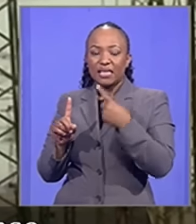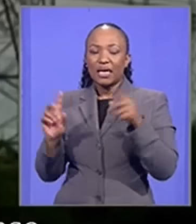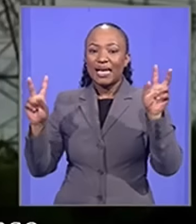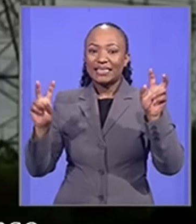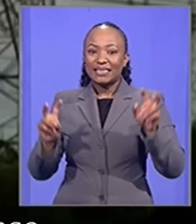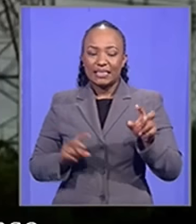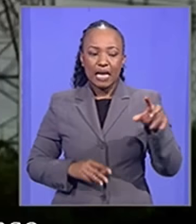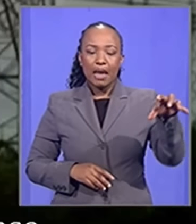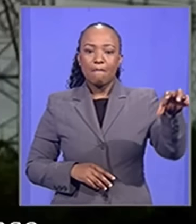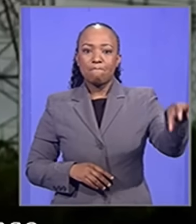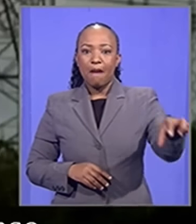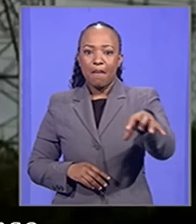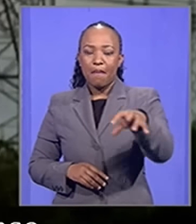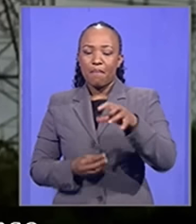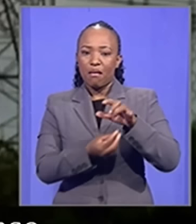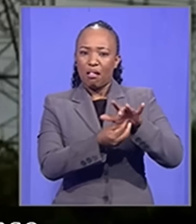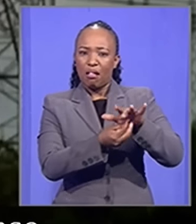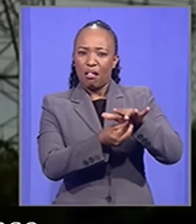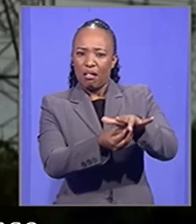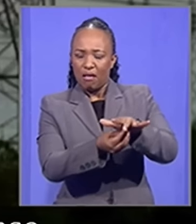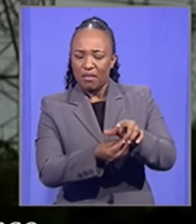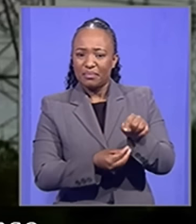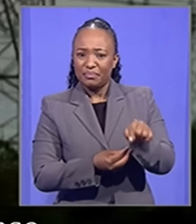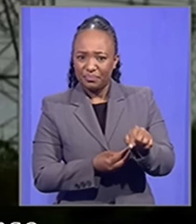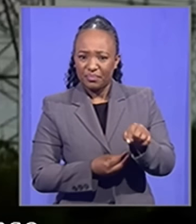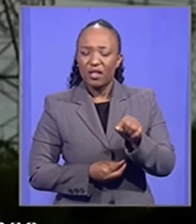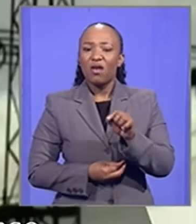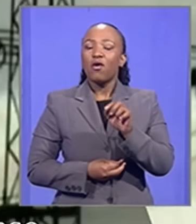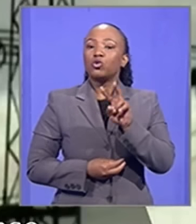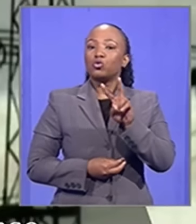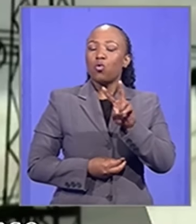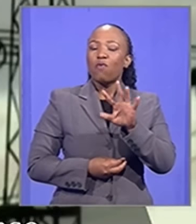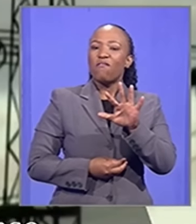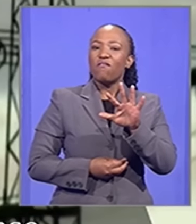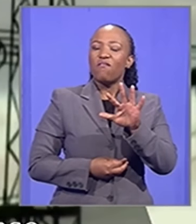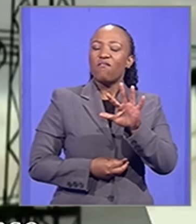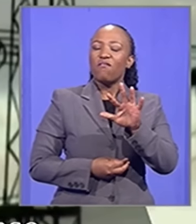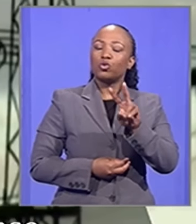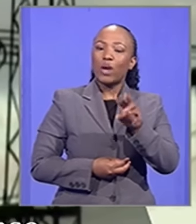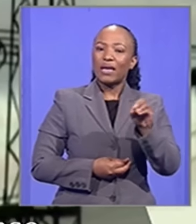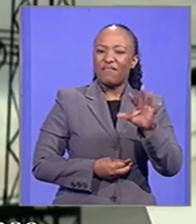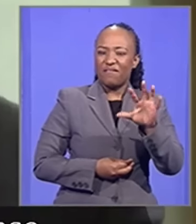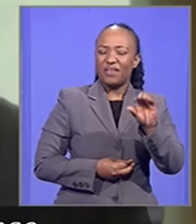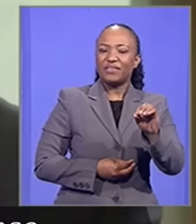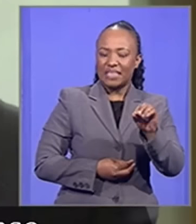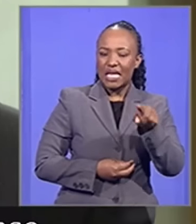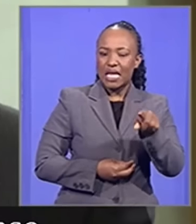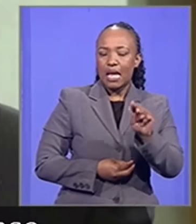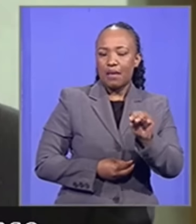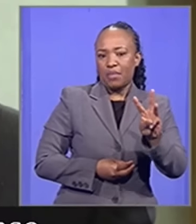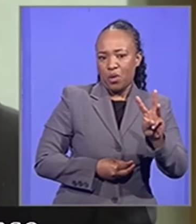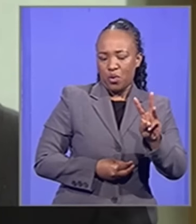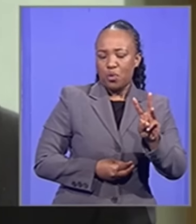ho fehla ka di megawatt tse dikete tse 2,500. Today he lifted up